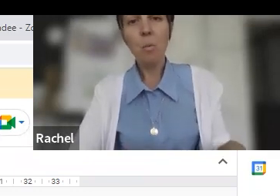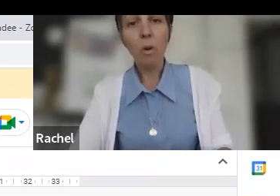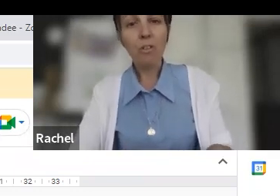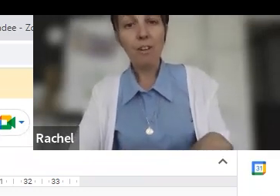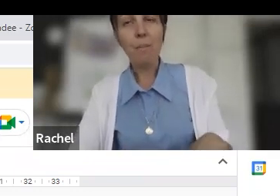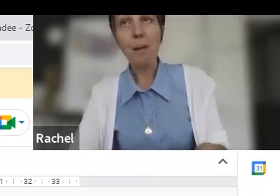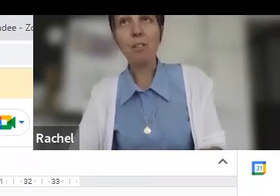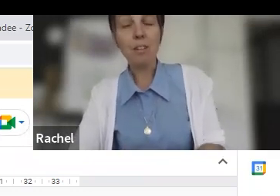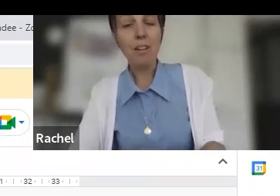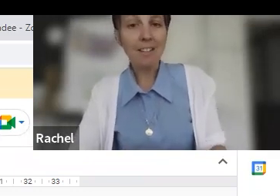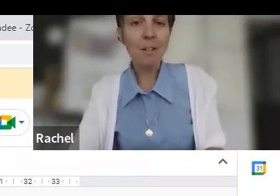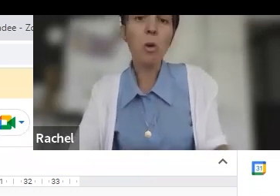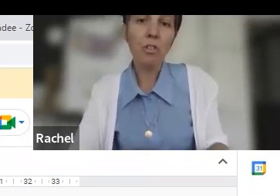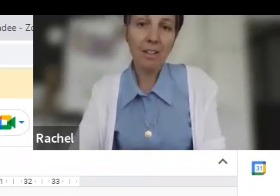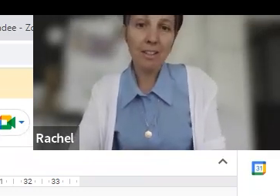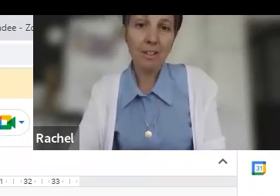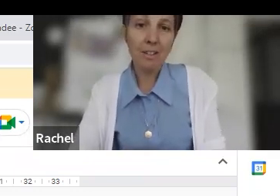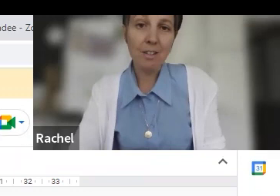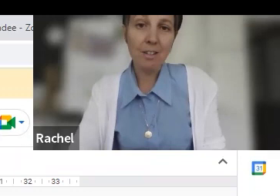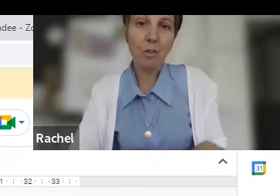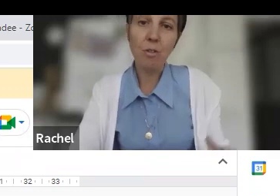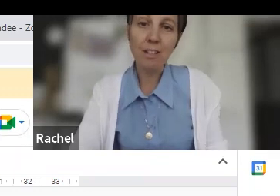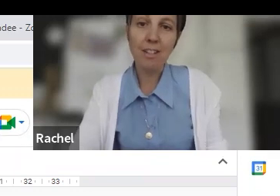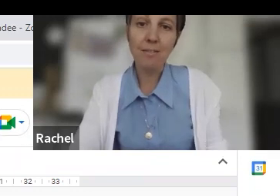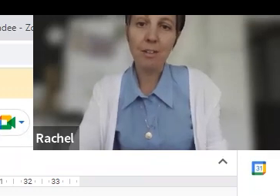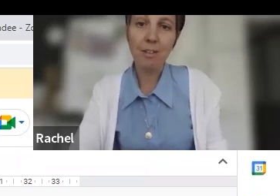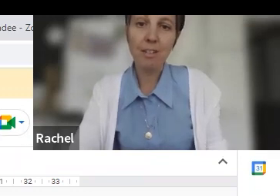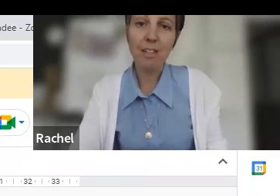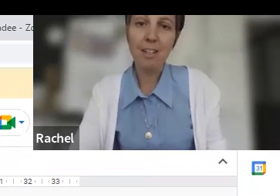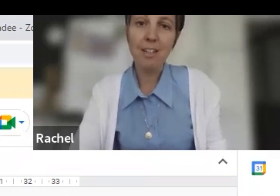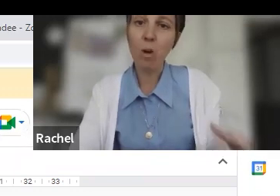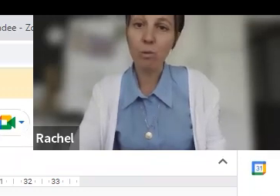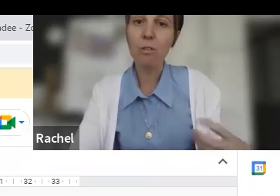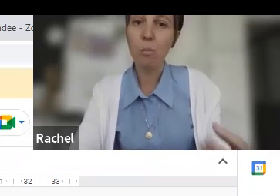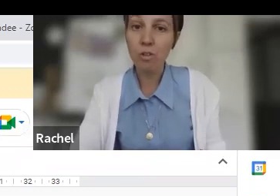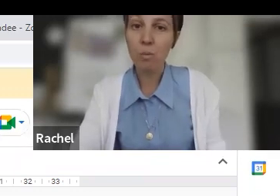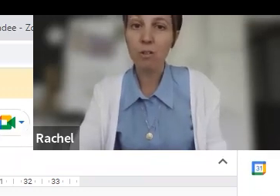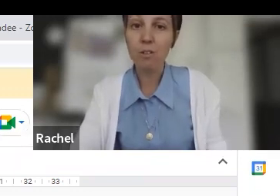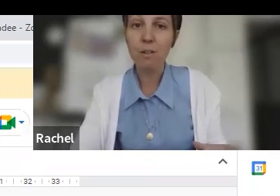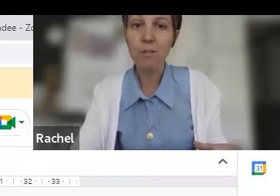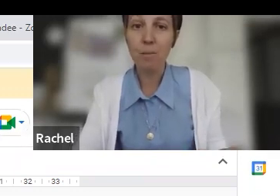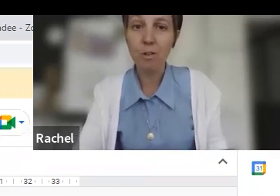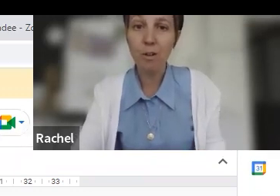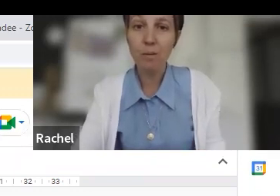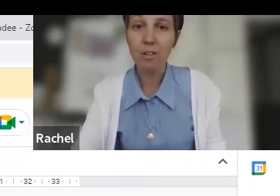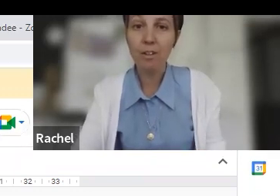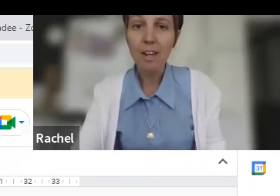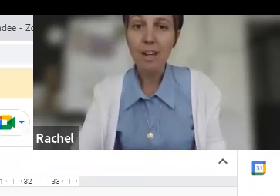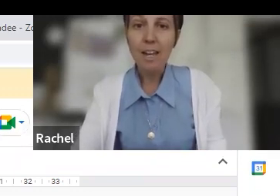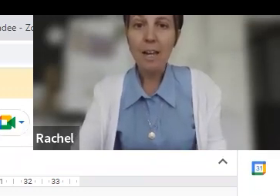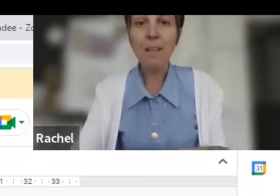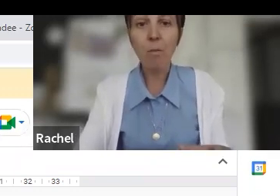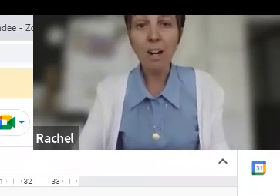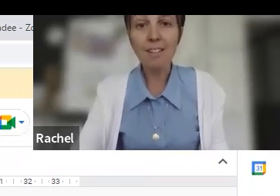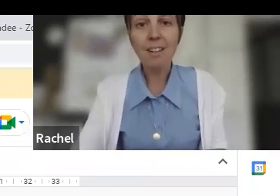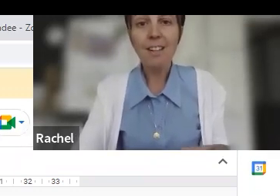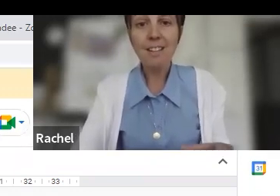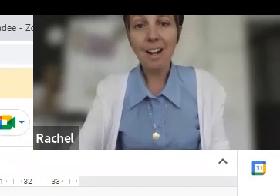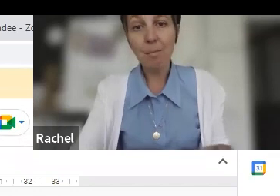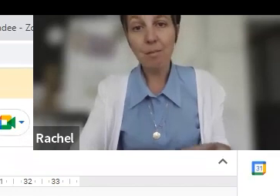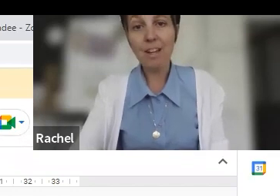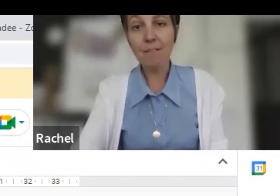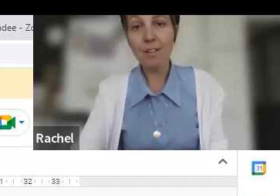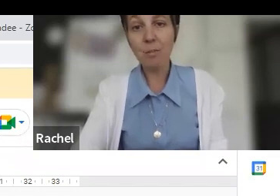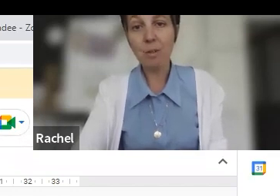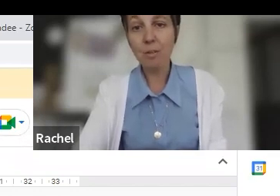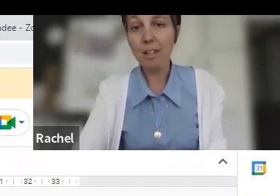changes. So it's the person needs to want to be able to access talking therapy and address the difficulties and have goals to work